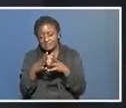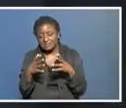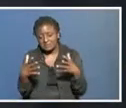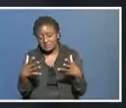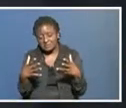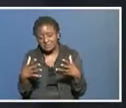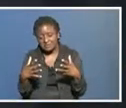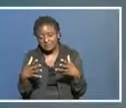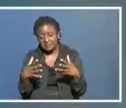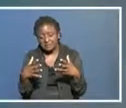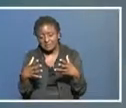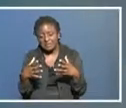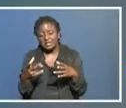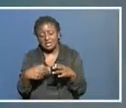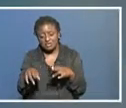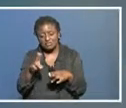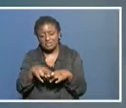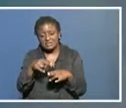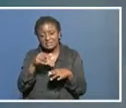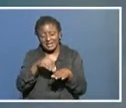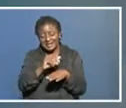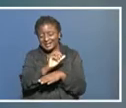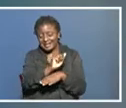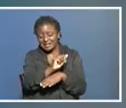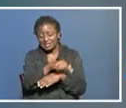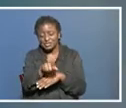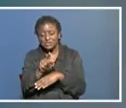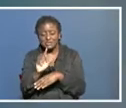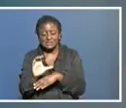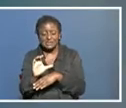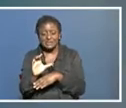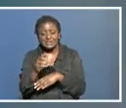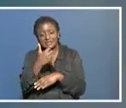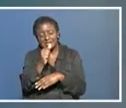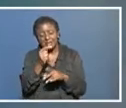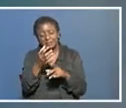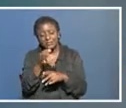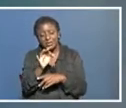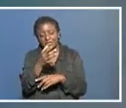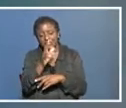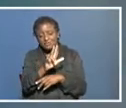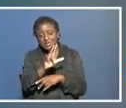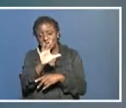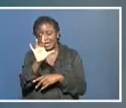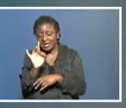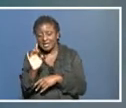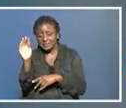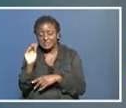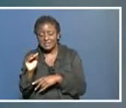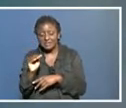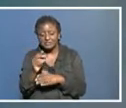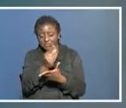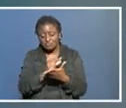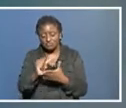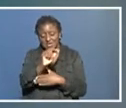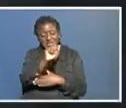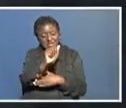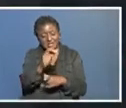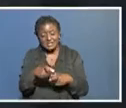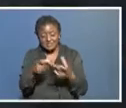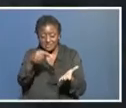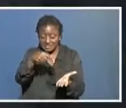C, and in fact, the 10.38% of grades A, which were awarded this